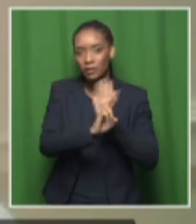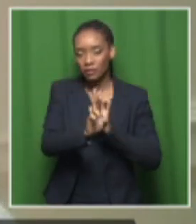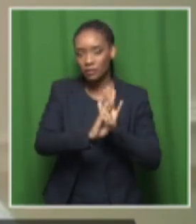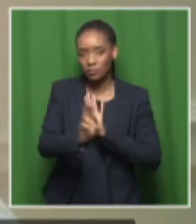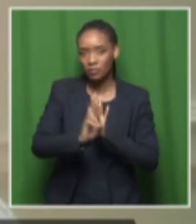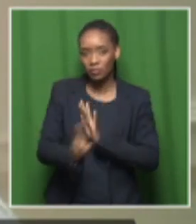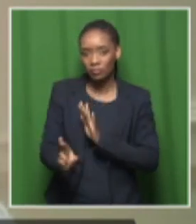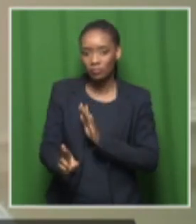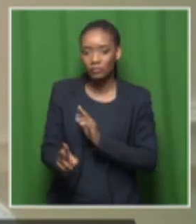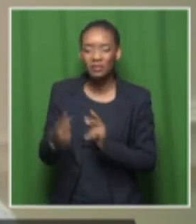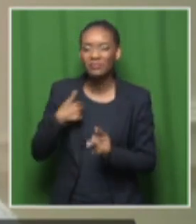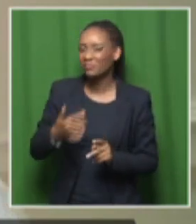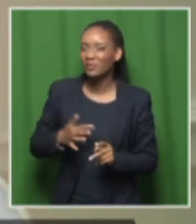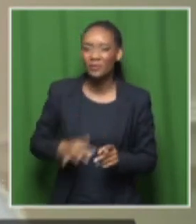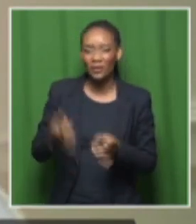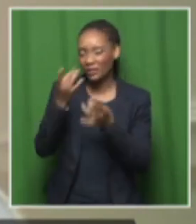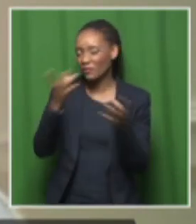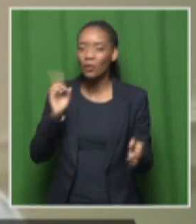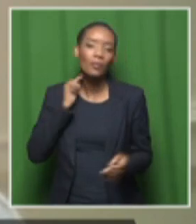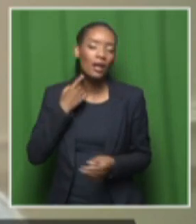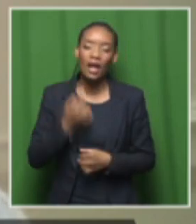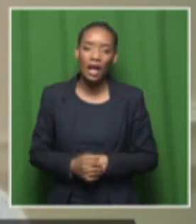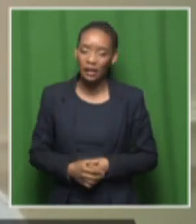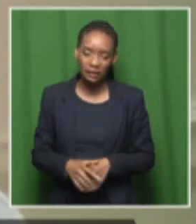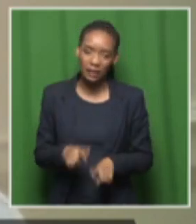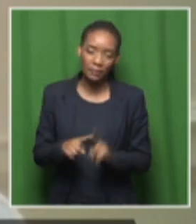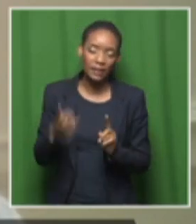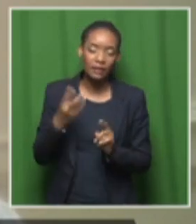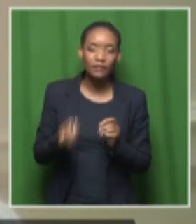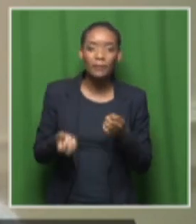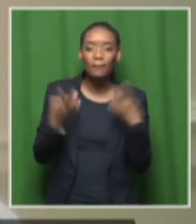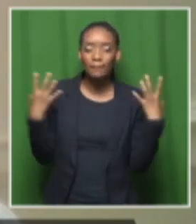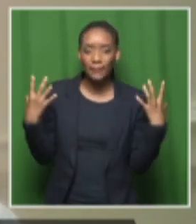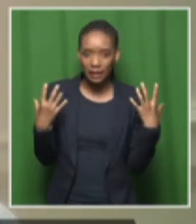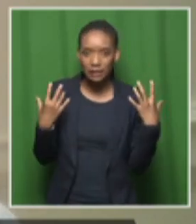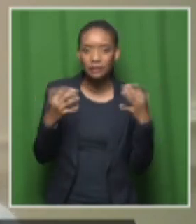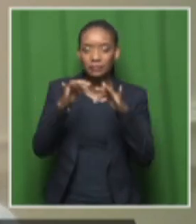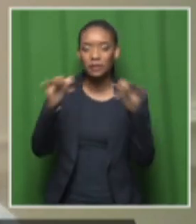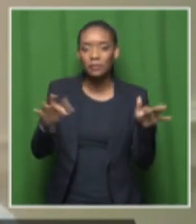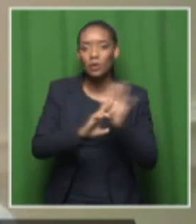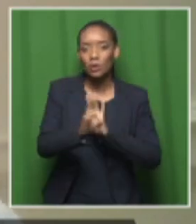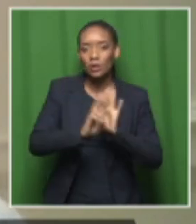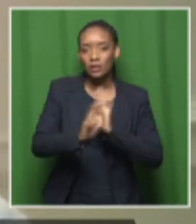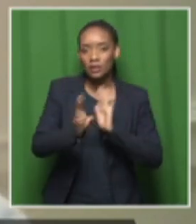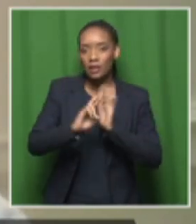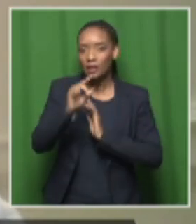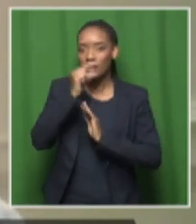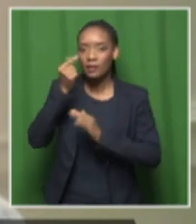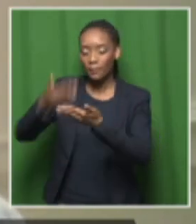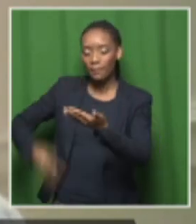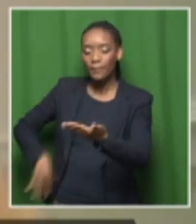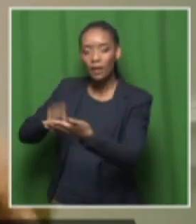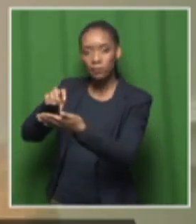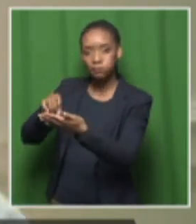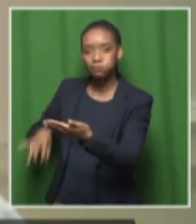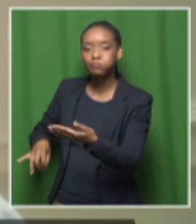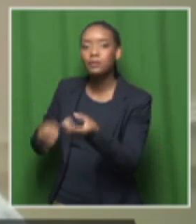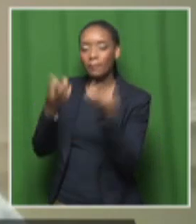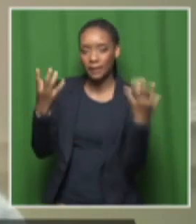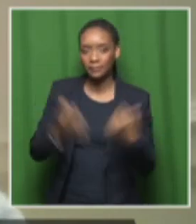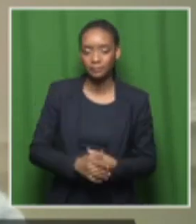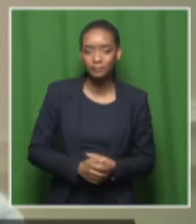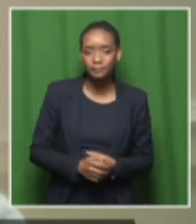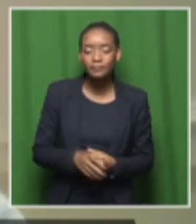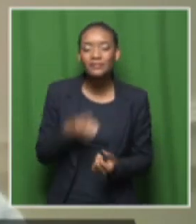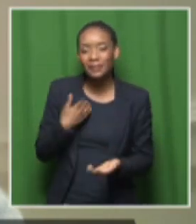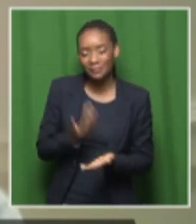don't want to mislead the public, but there's a number of public representatives mentioned in there. And we will, and I can promise